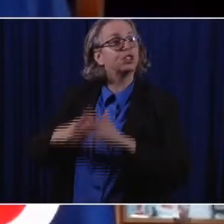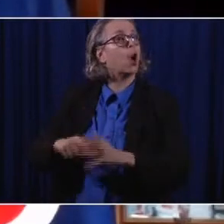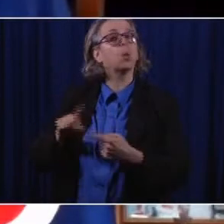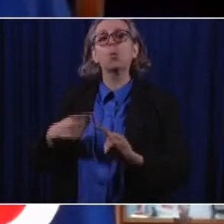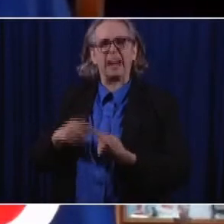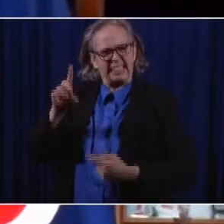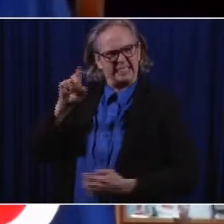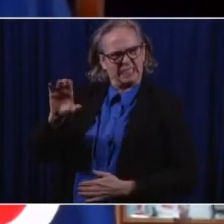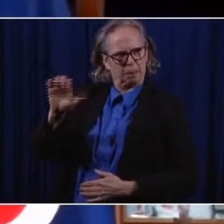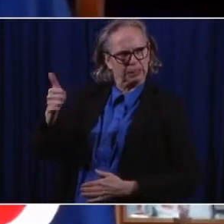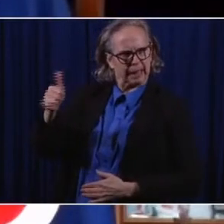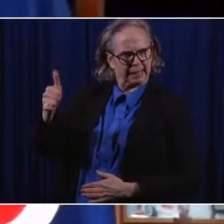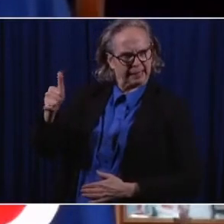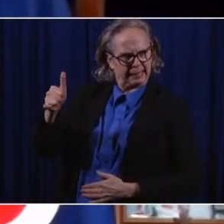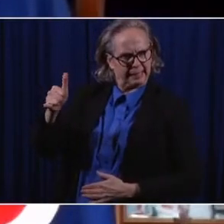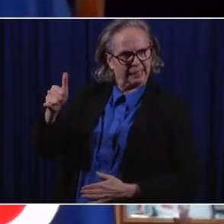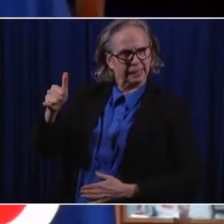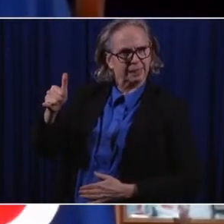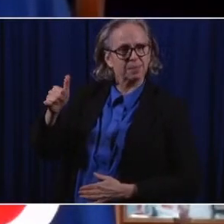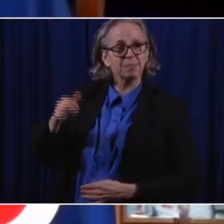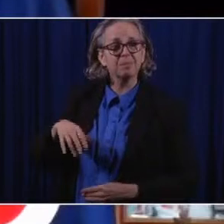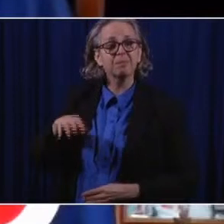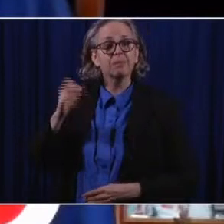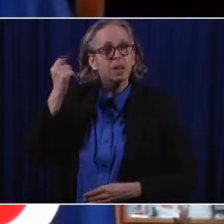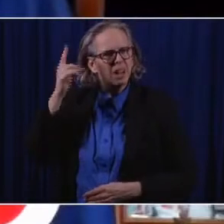and public employers. That